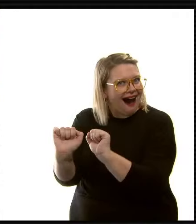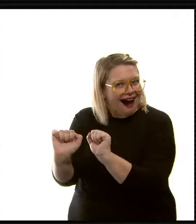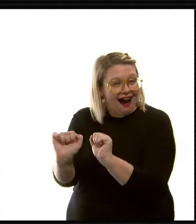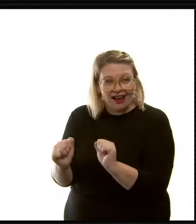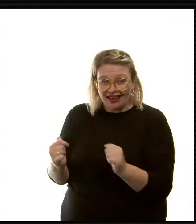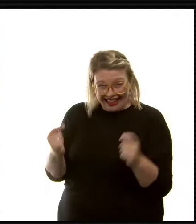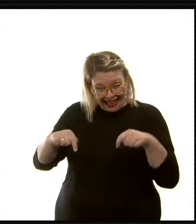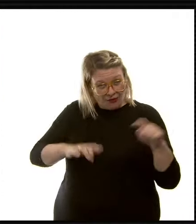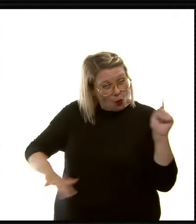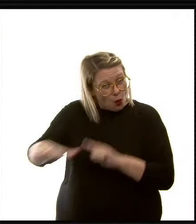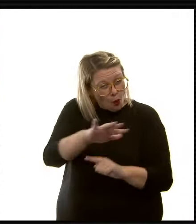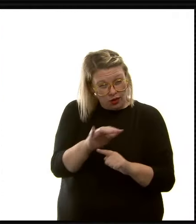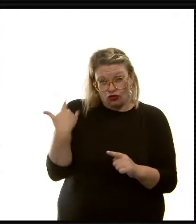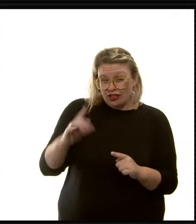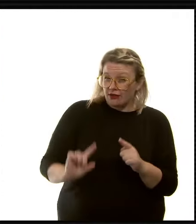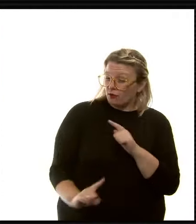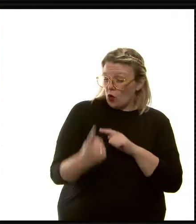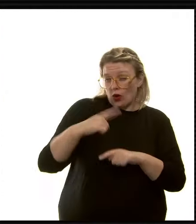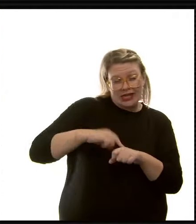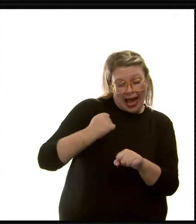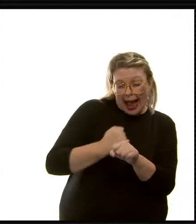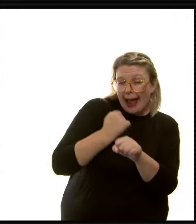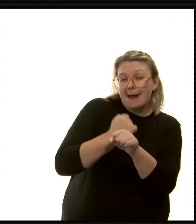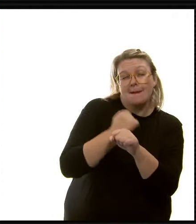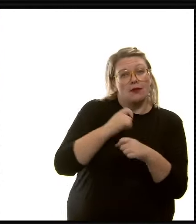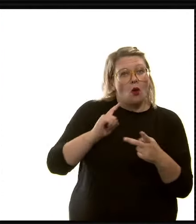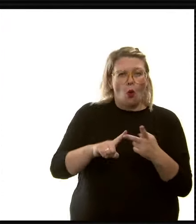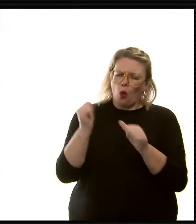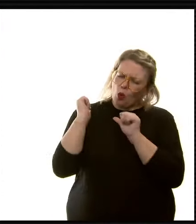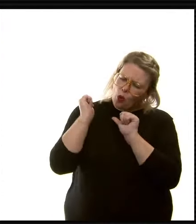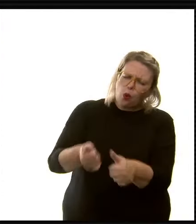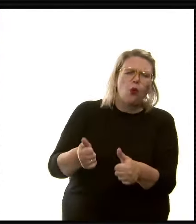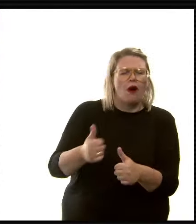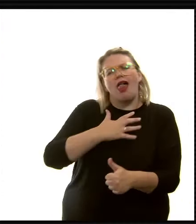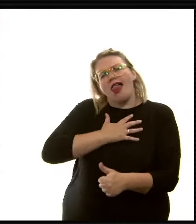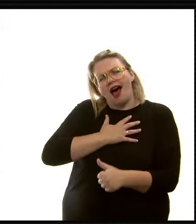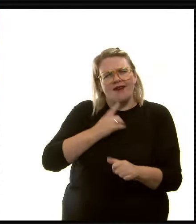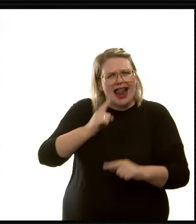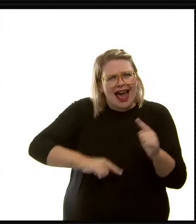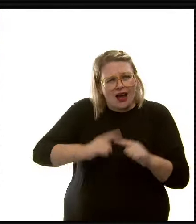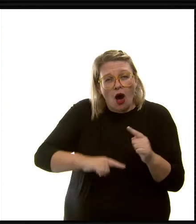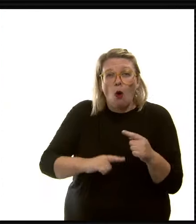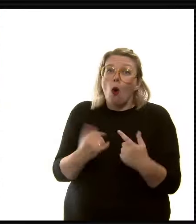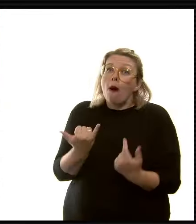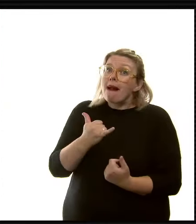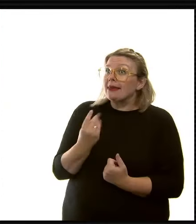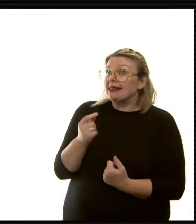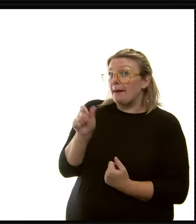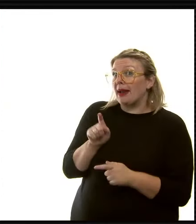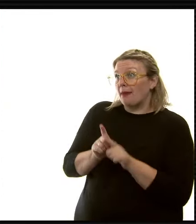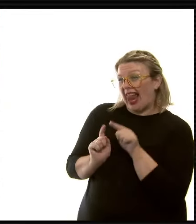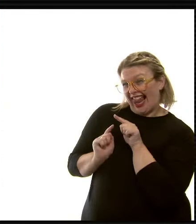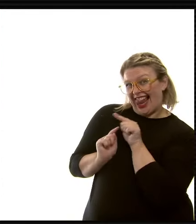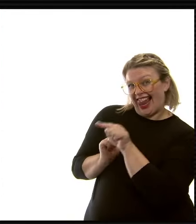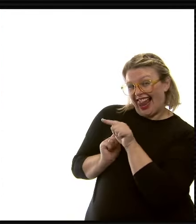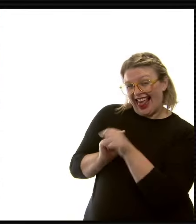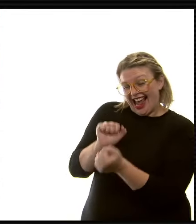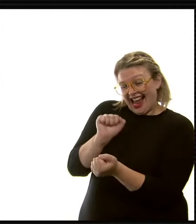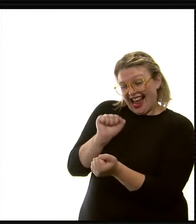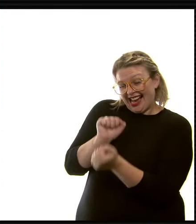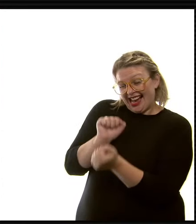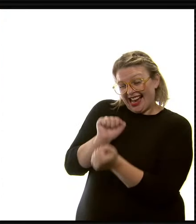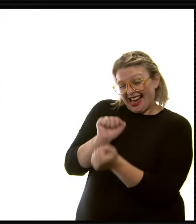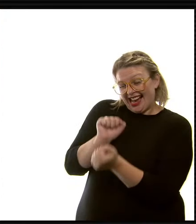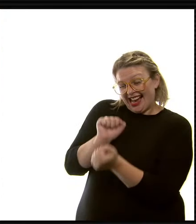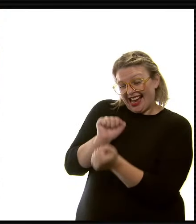built your first LEGO set, or you're a dedicated fan of the LEGO world, or even if you're one of those people who never opens the box because it might just